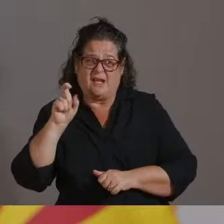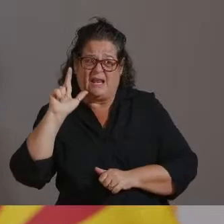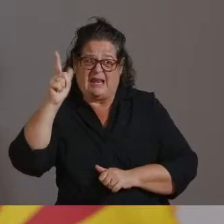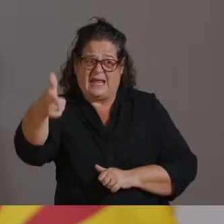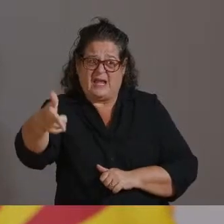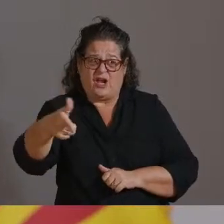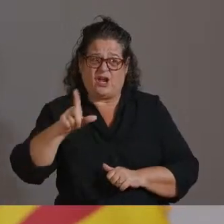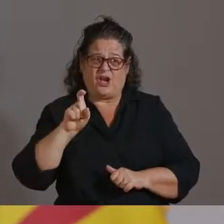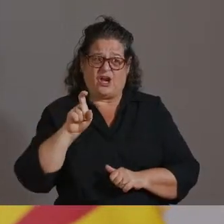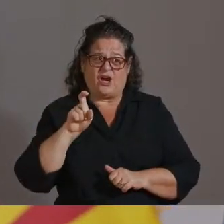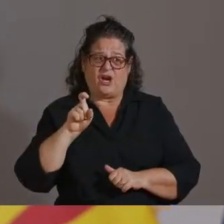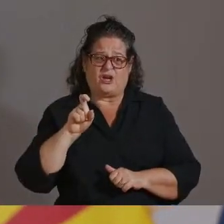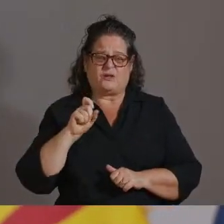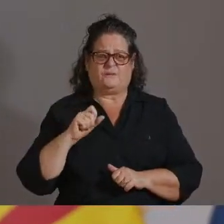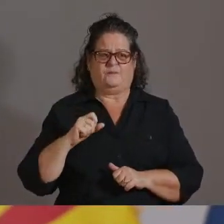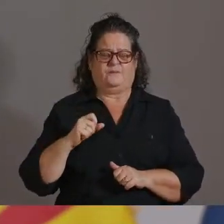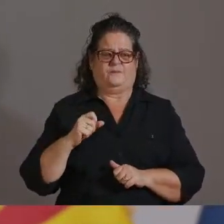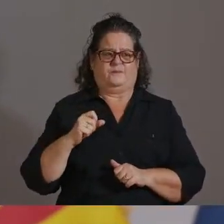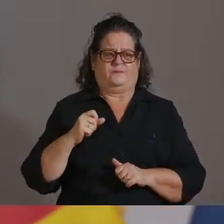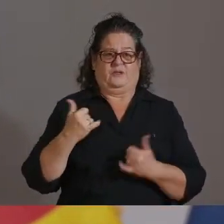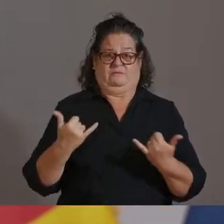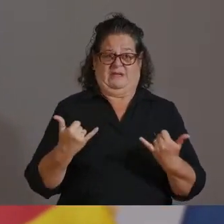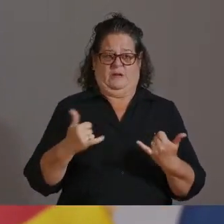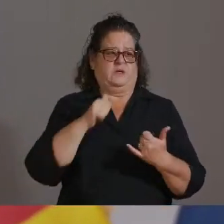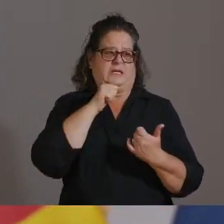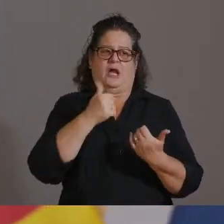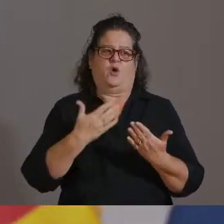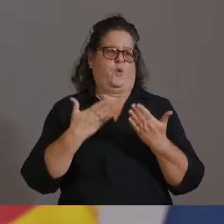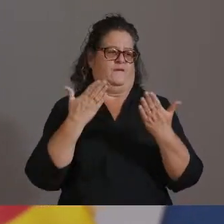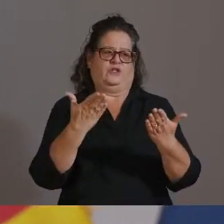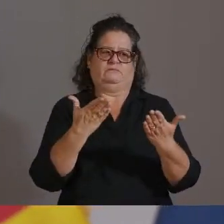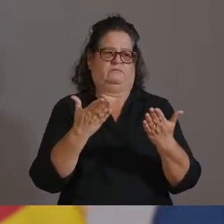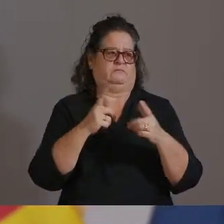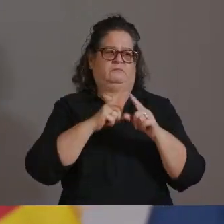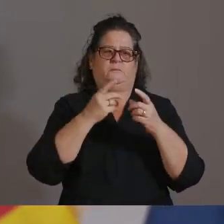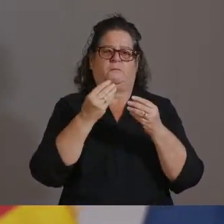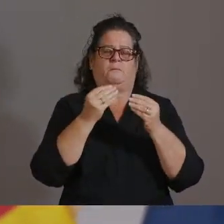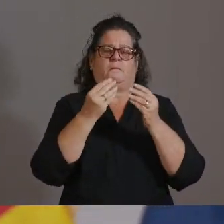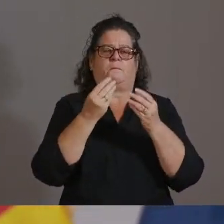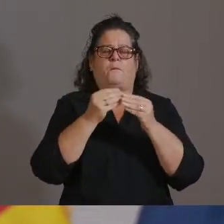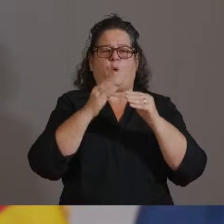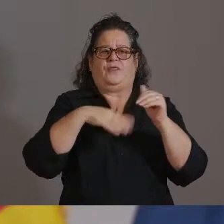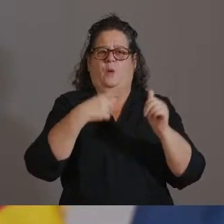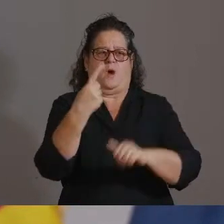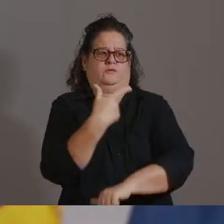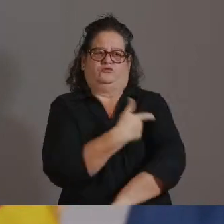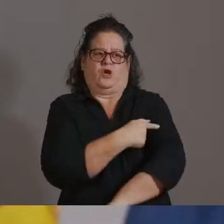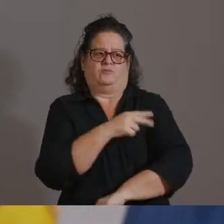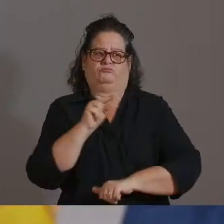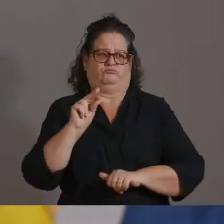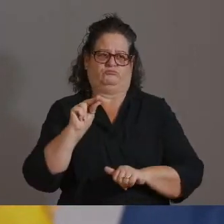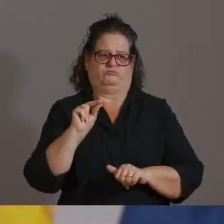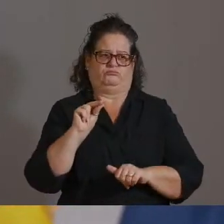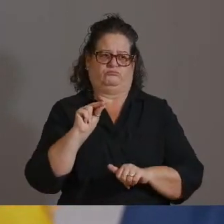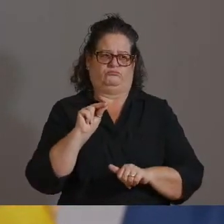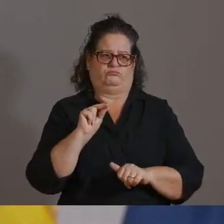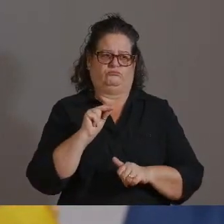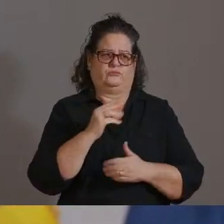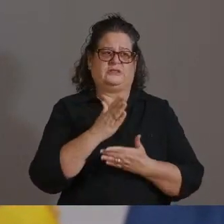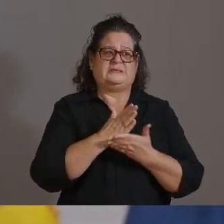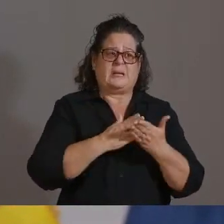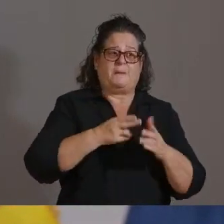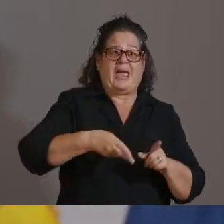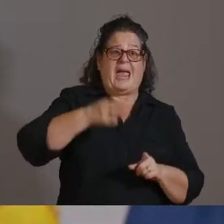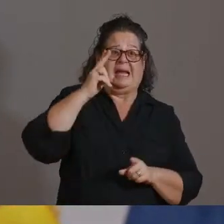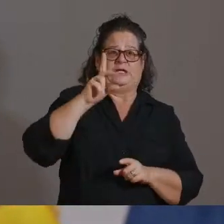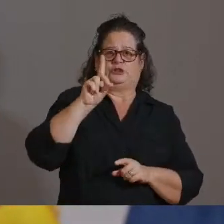So right now we don't recommend multiple doses. There are some higher dose immunizations that those